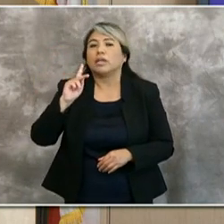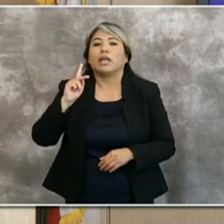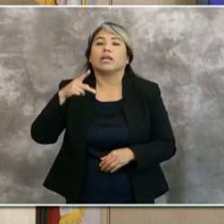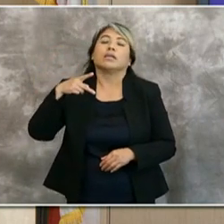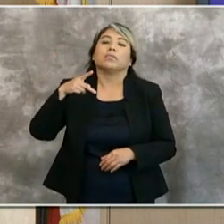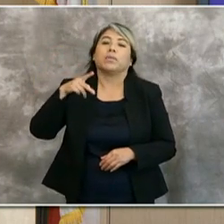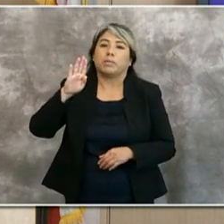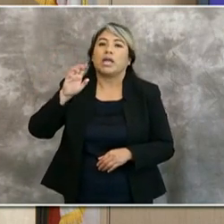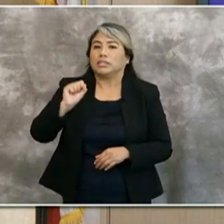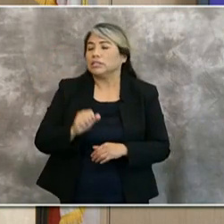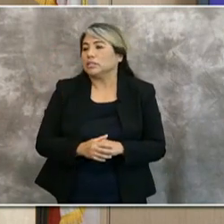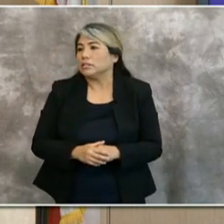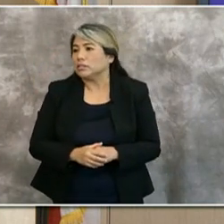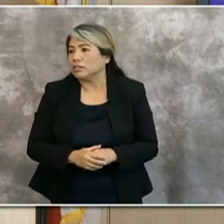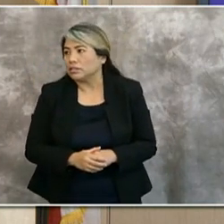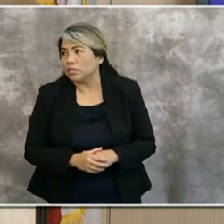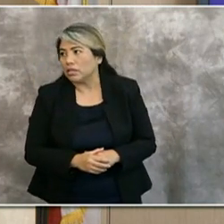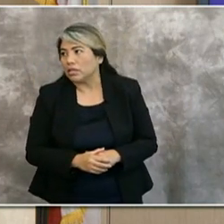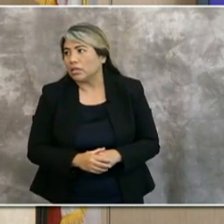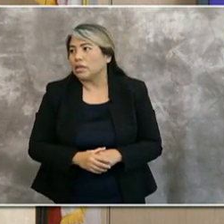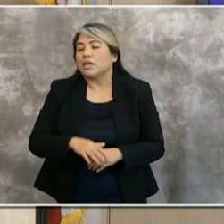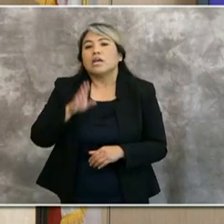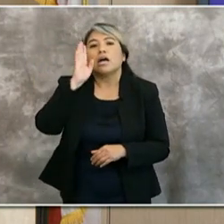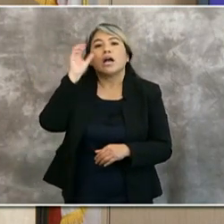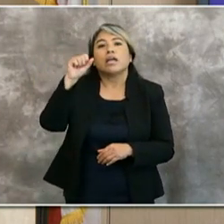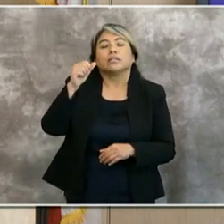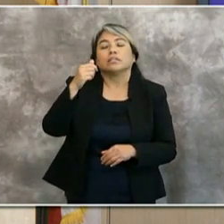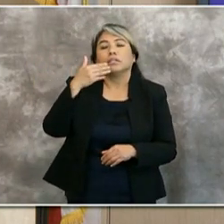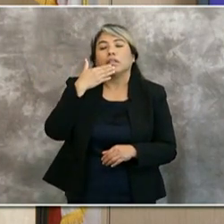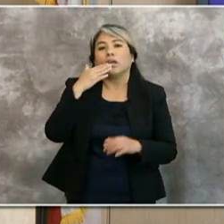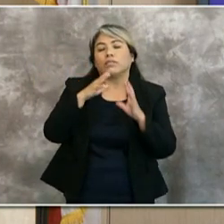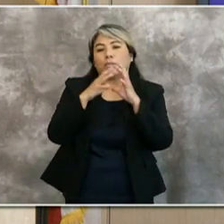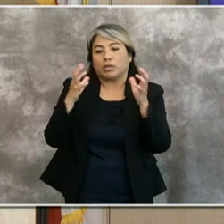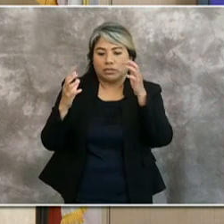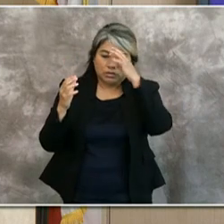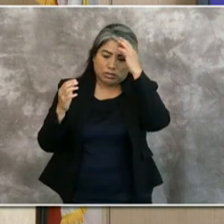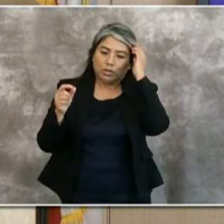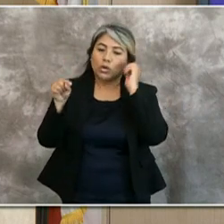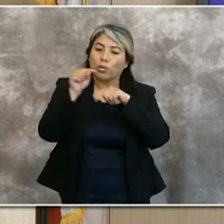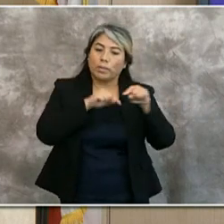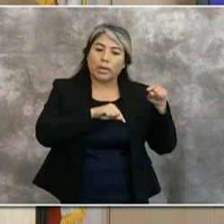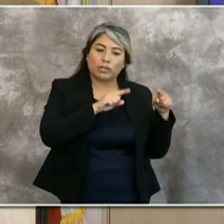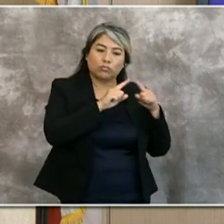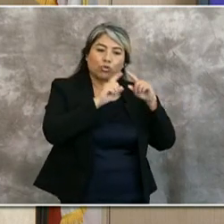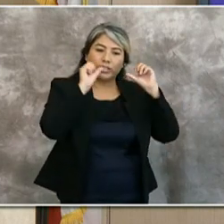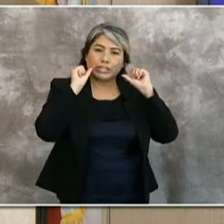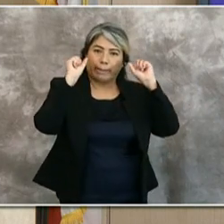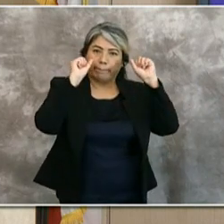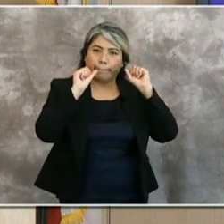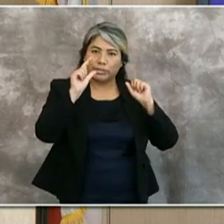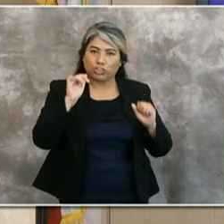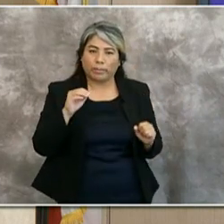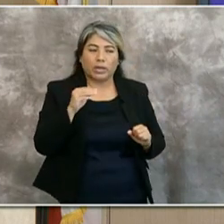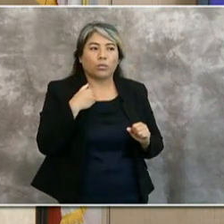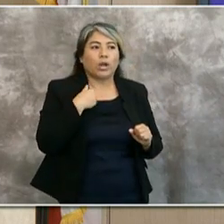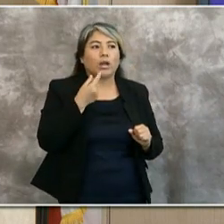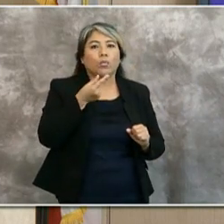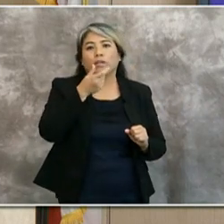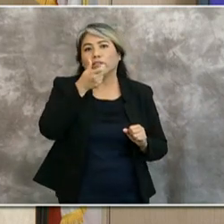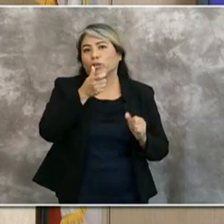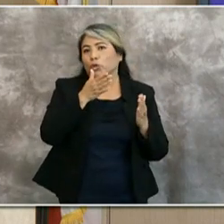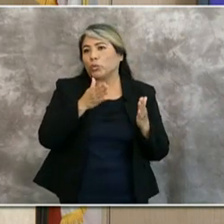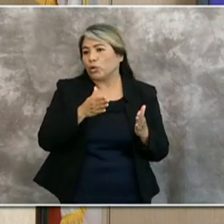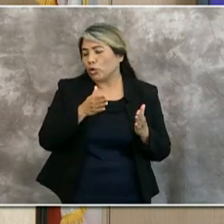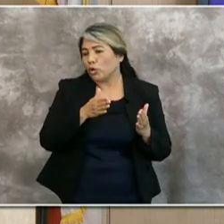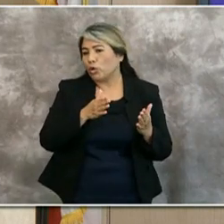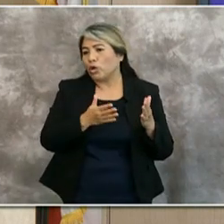Please state your question. Hi, yes, thank you very much. Going back to the gyms, we had a viewer